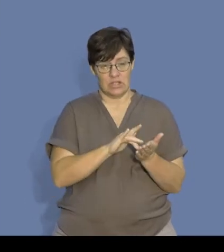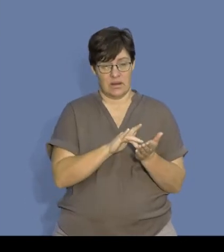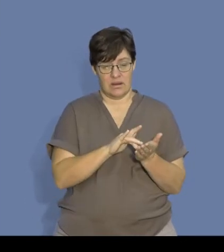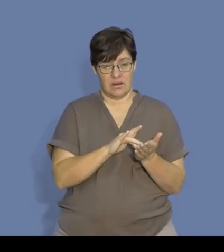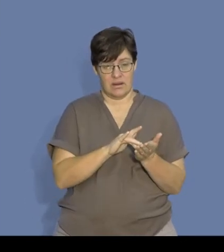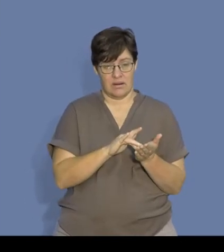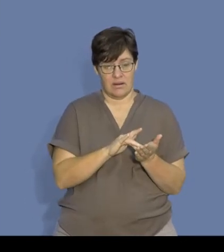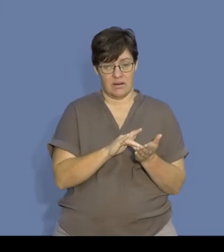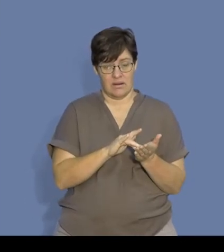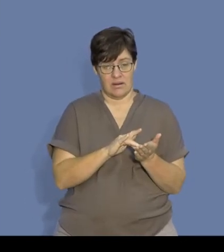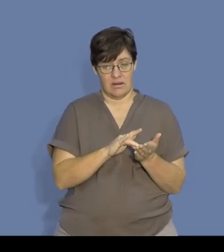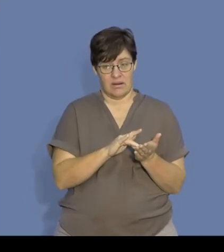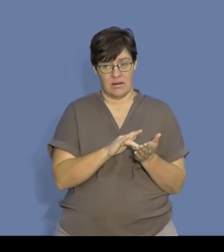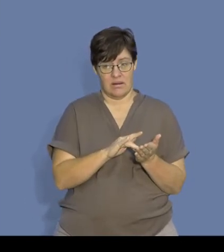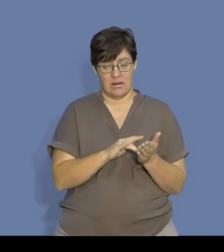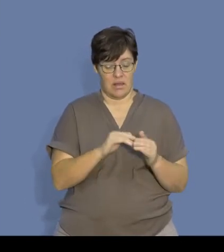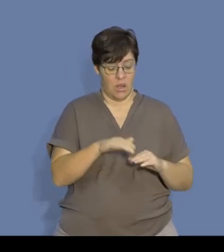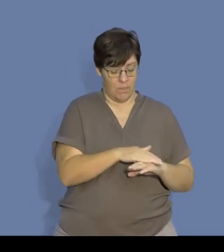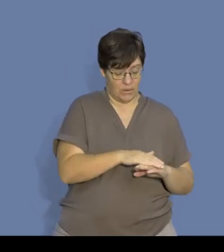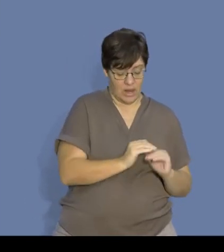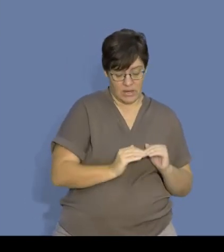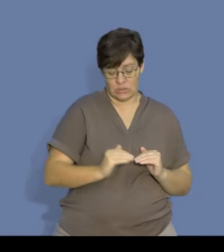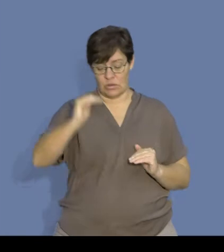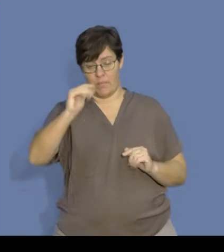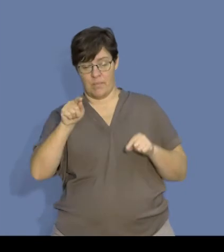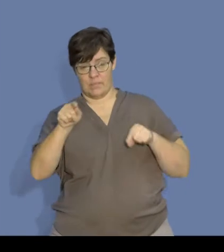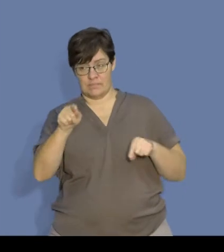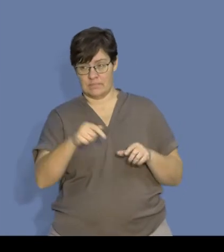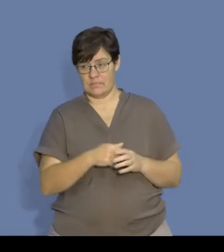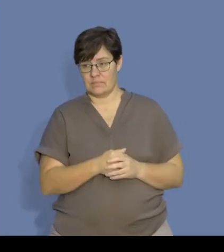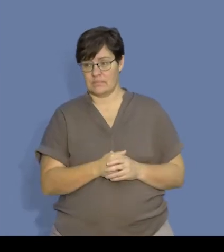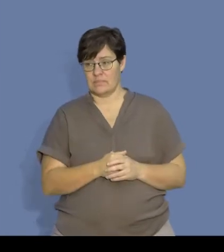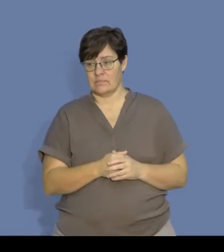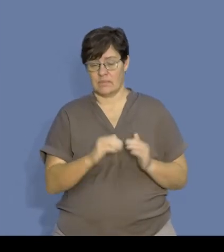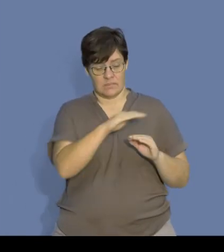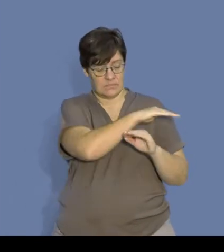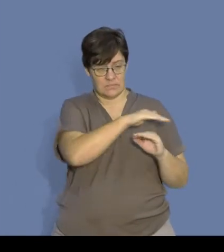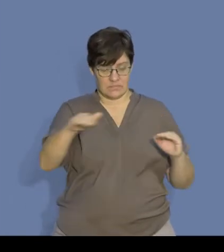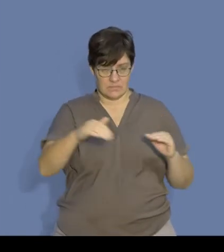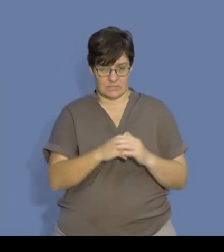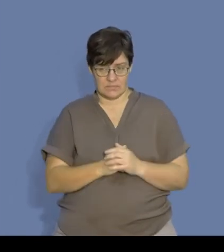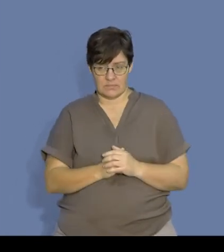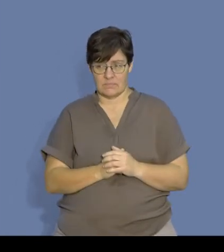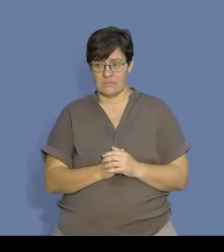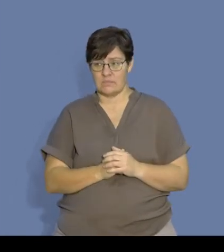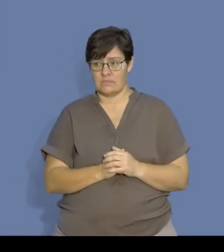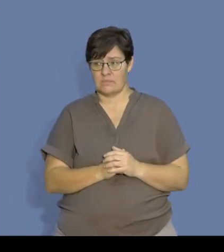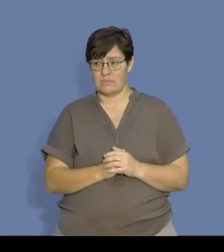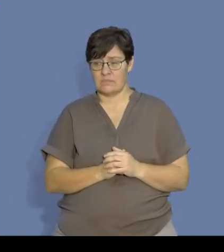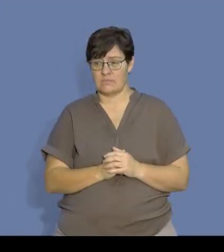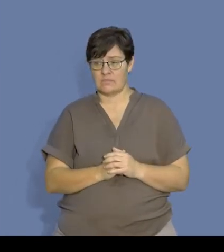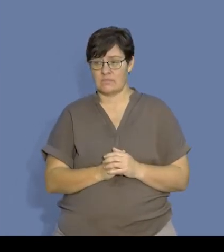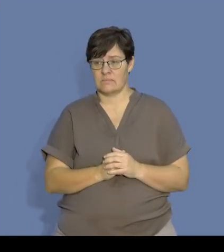and the top of a crest or the bottom of a trough. That's the equilibrium position of my wave. This is a very badly drawn